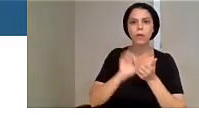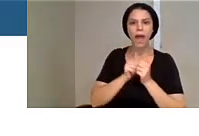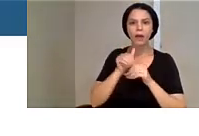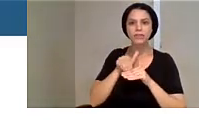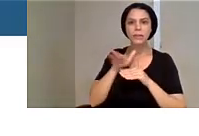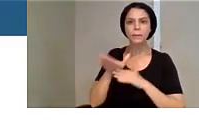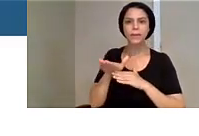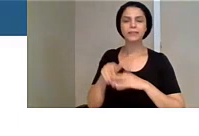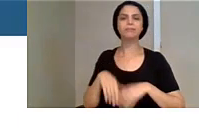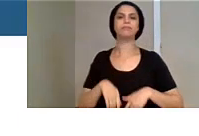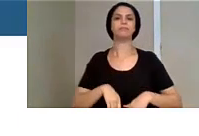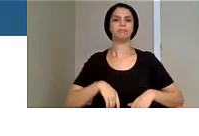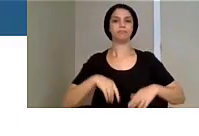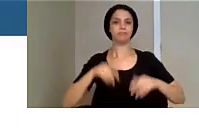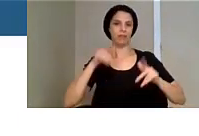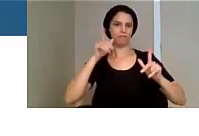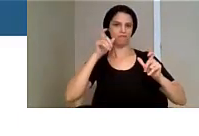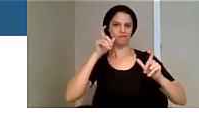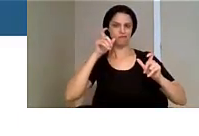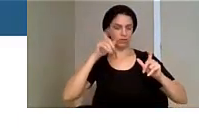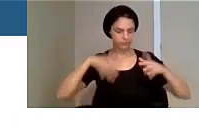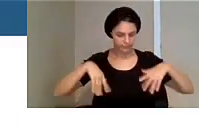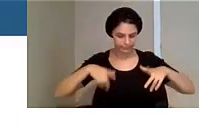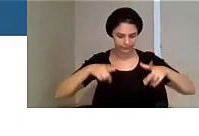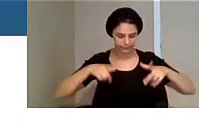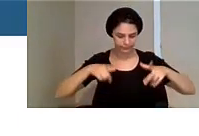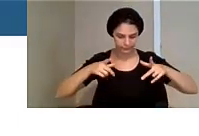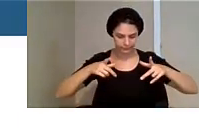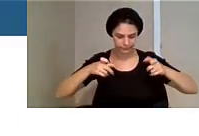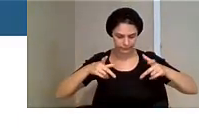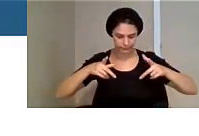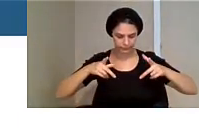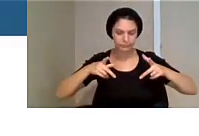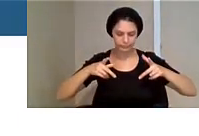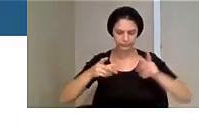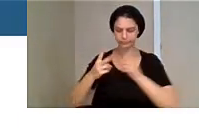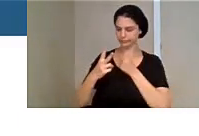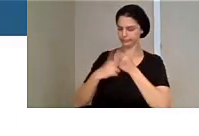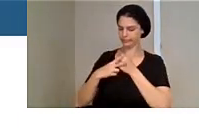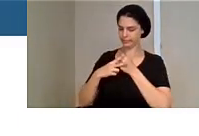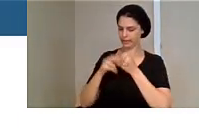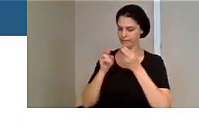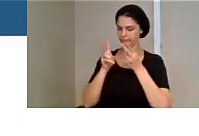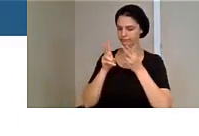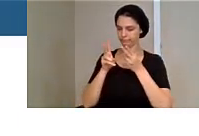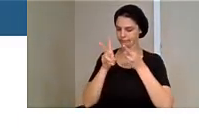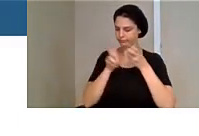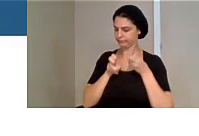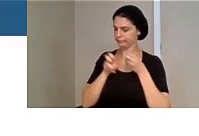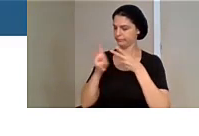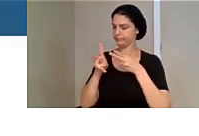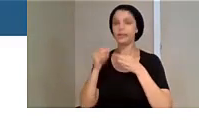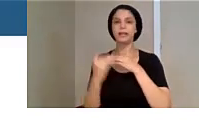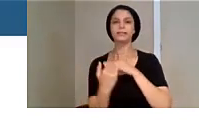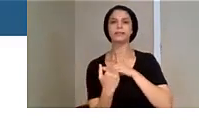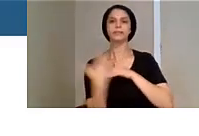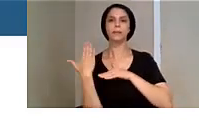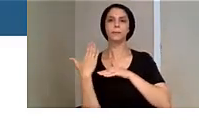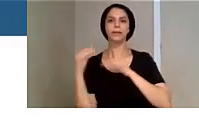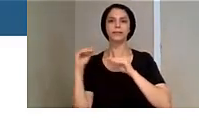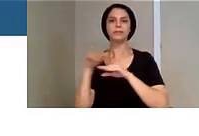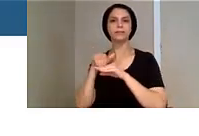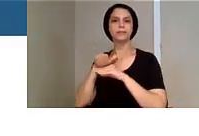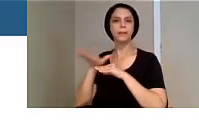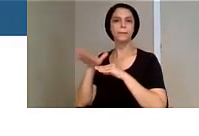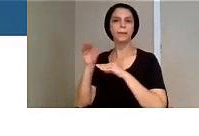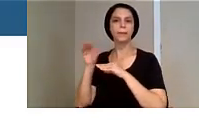picture becomes a file. So it's a matter of going to get that file and then turning that in to be the completion